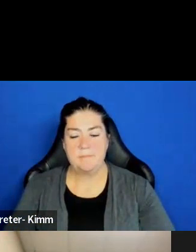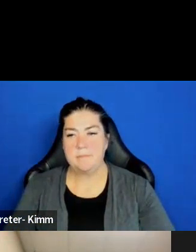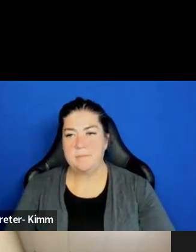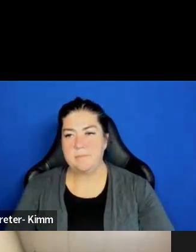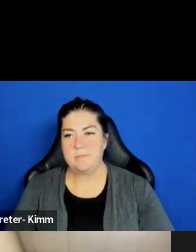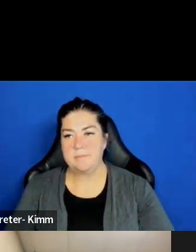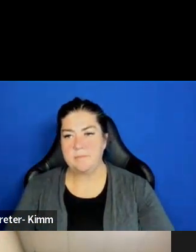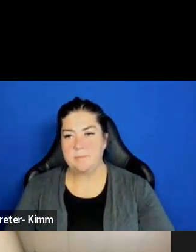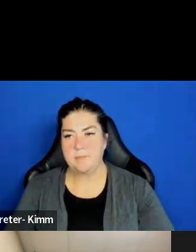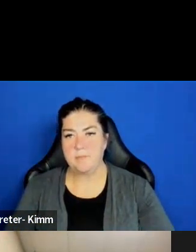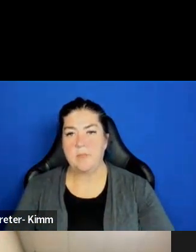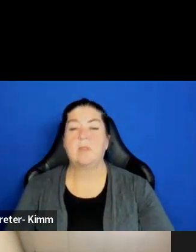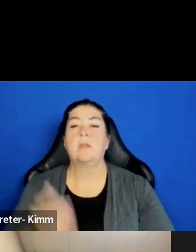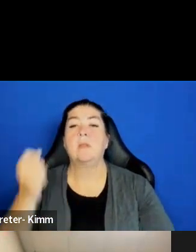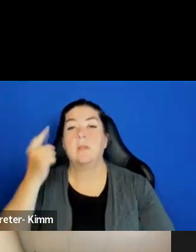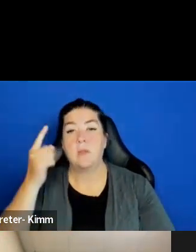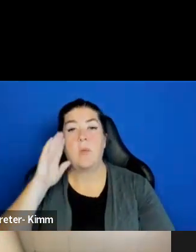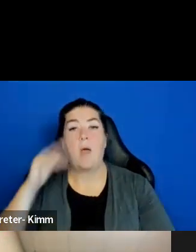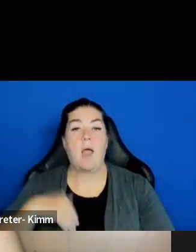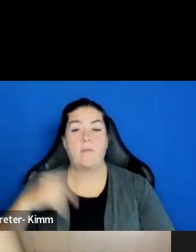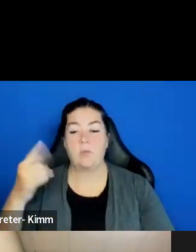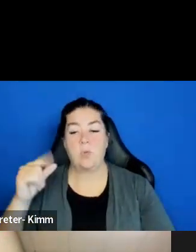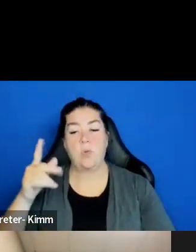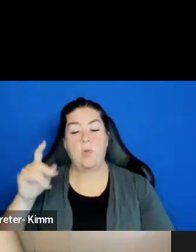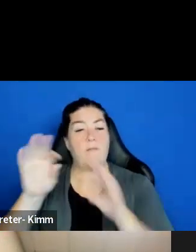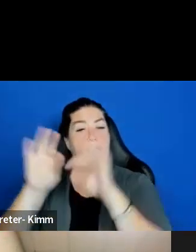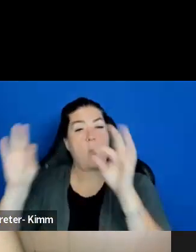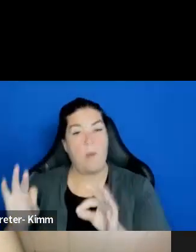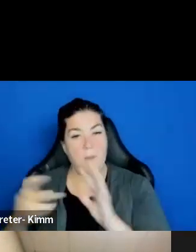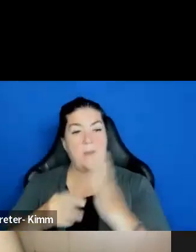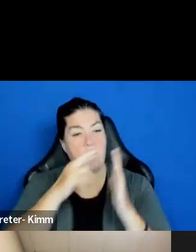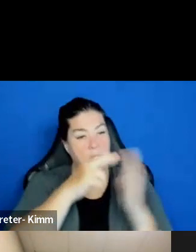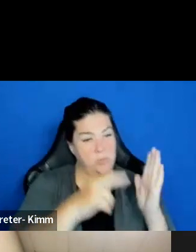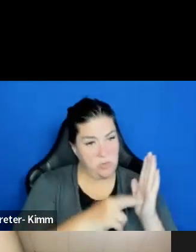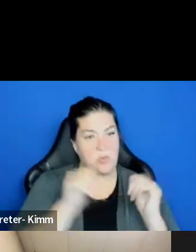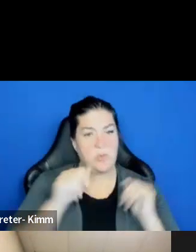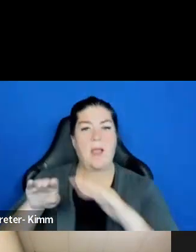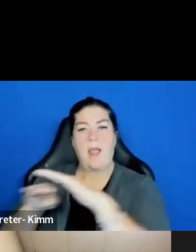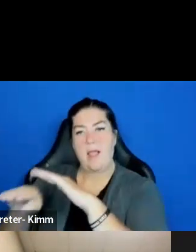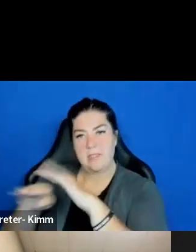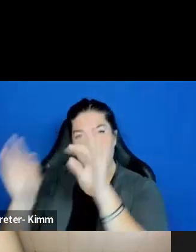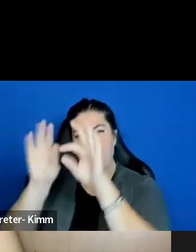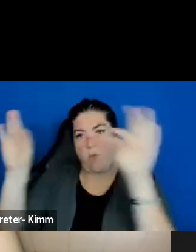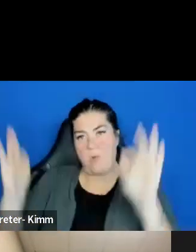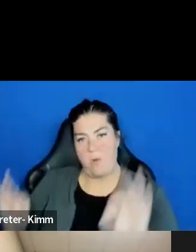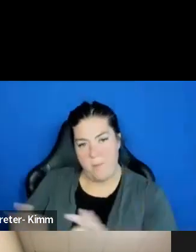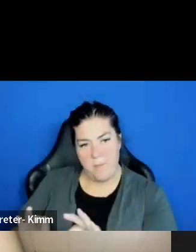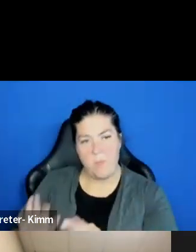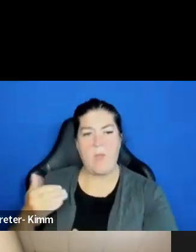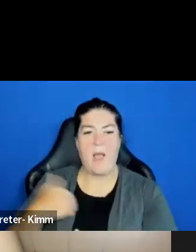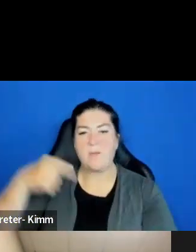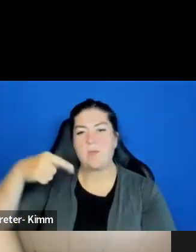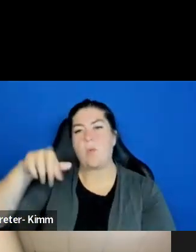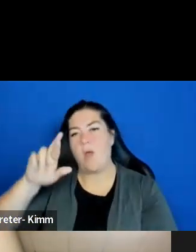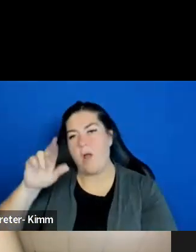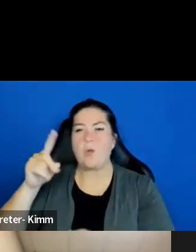And we'll have a Google form, so when you register, you'll also be able to access this. We have a flyer as well with those QR codes and links that we'll